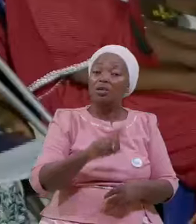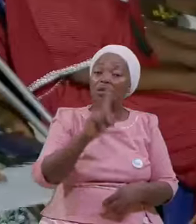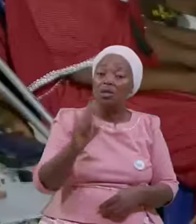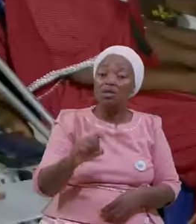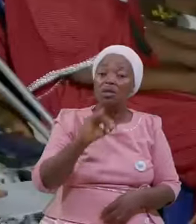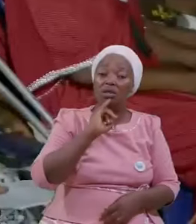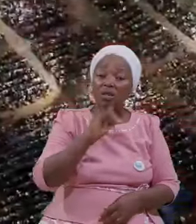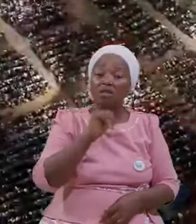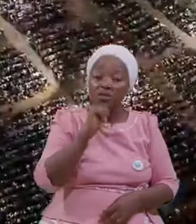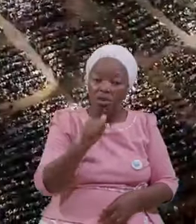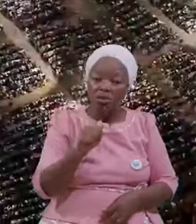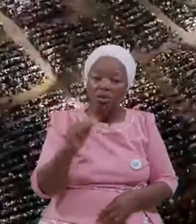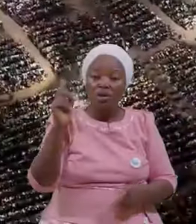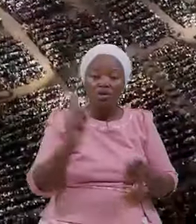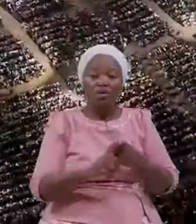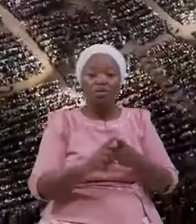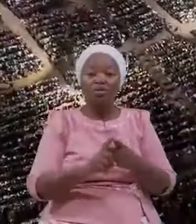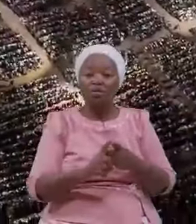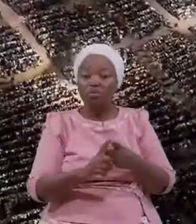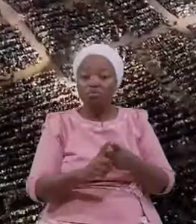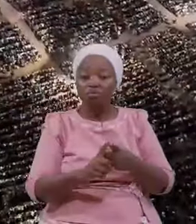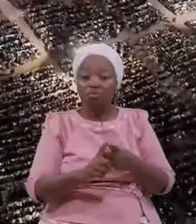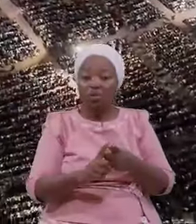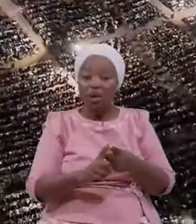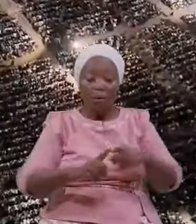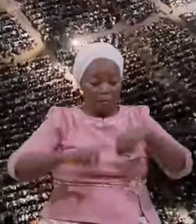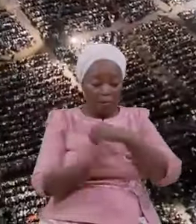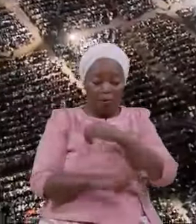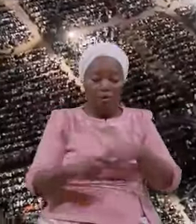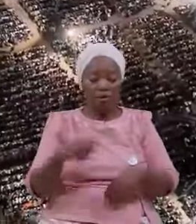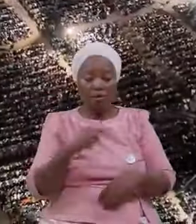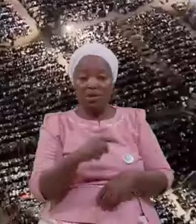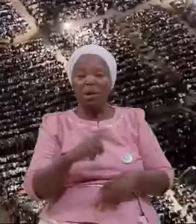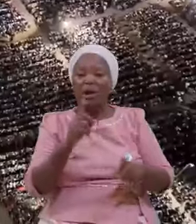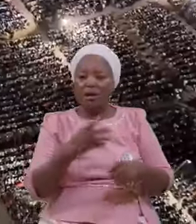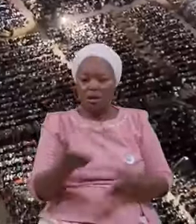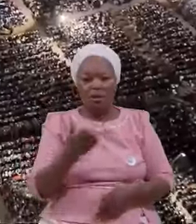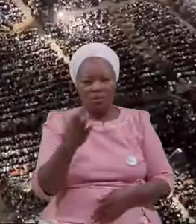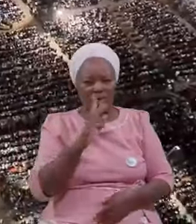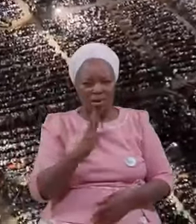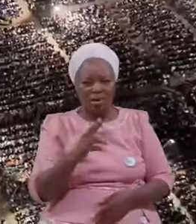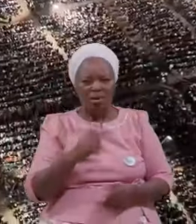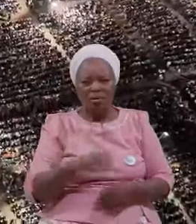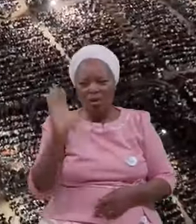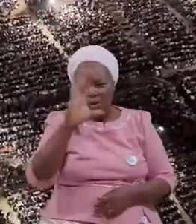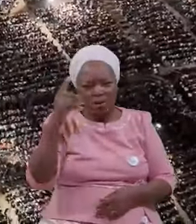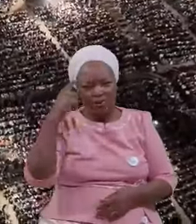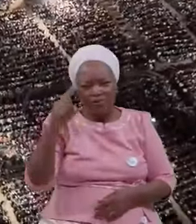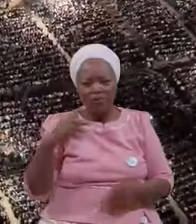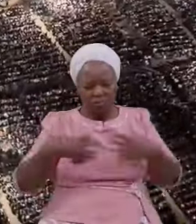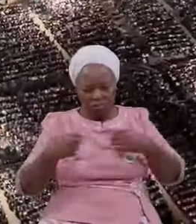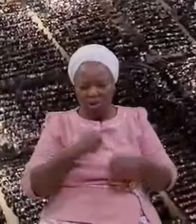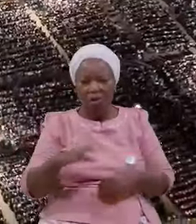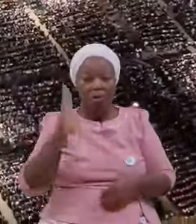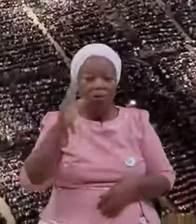not to torture him. There you are. You're looking for wholeness. Will you be made whole?